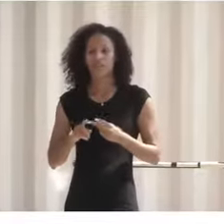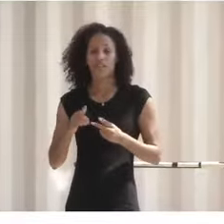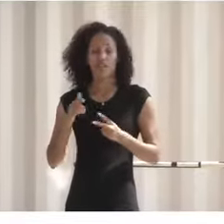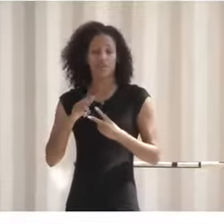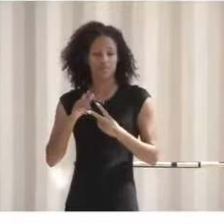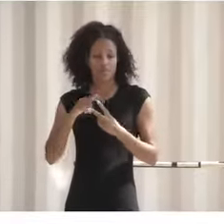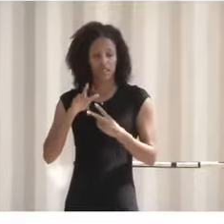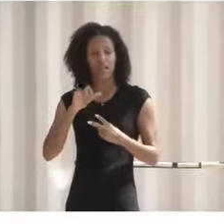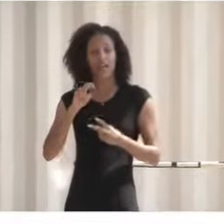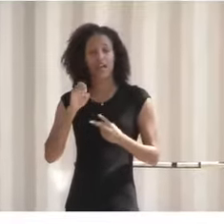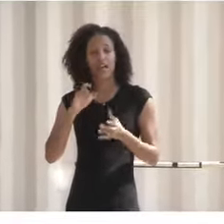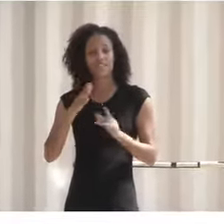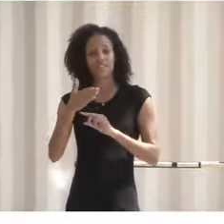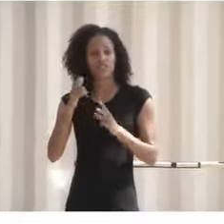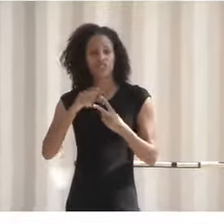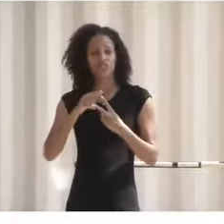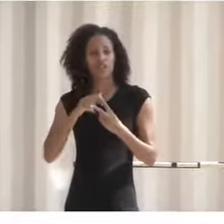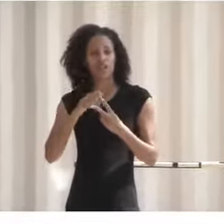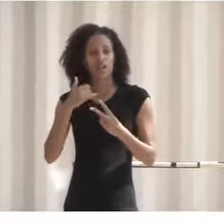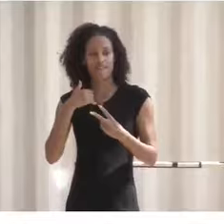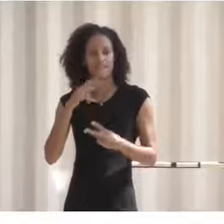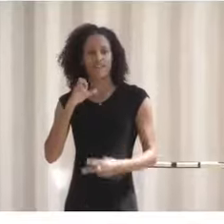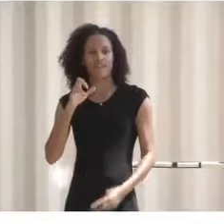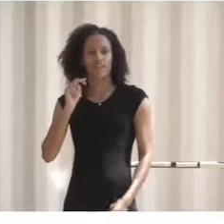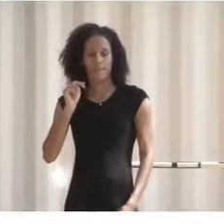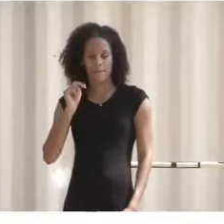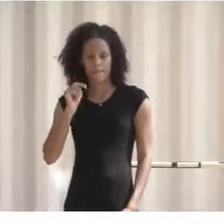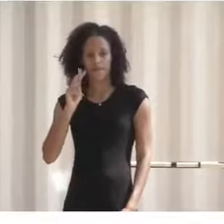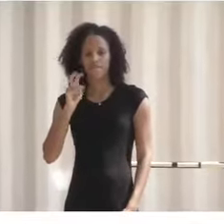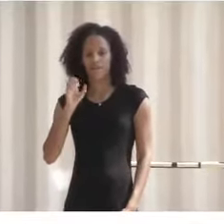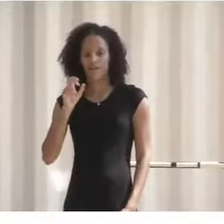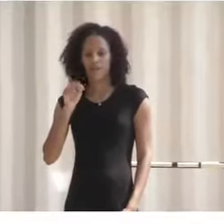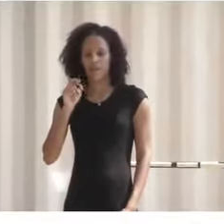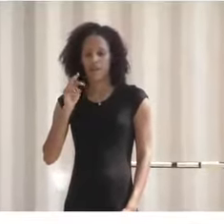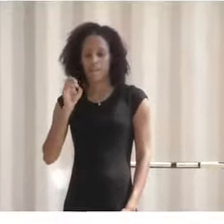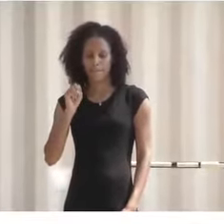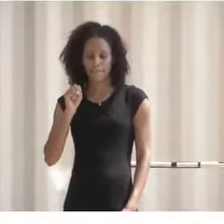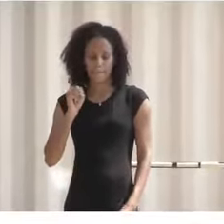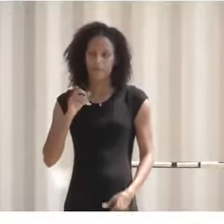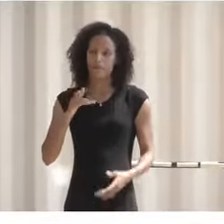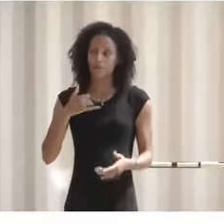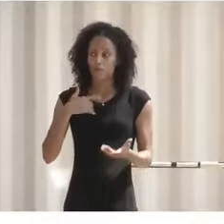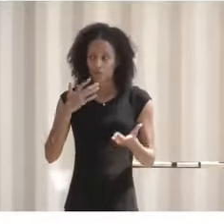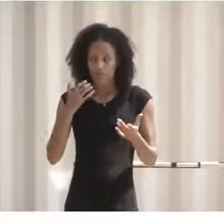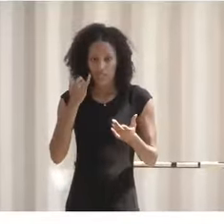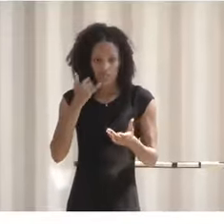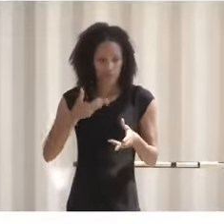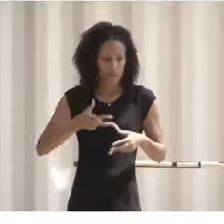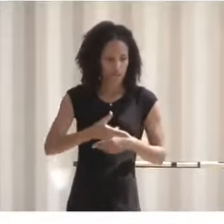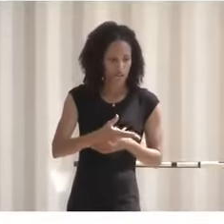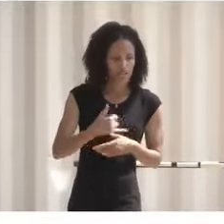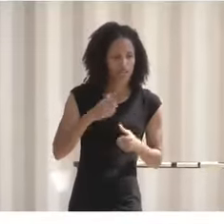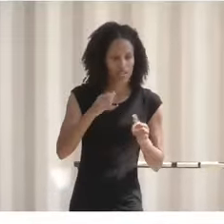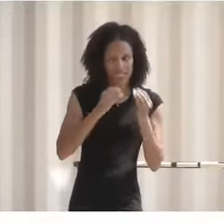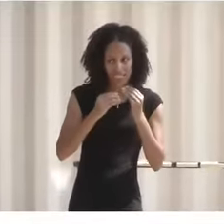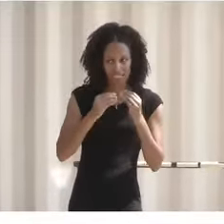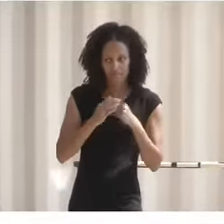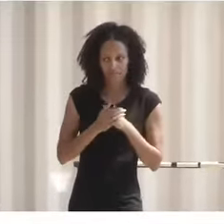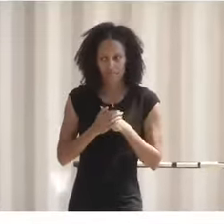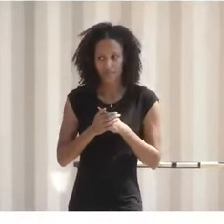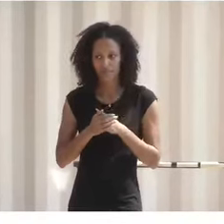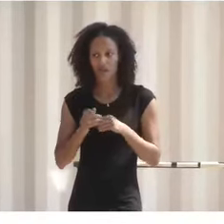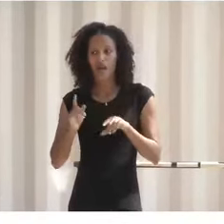spines, but you cut off the spines and the meat is perfectly edible. It's actually really delicious.